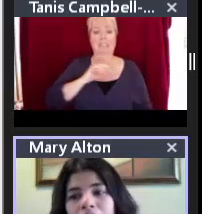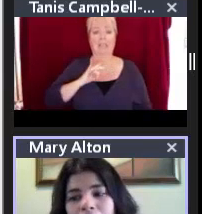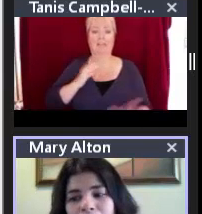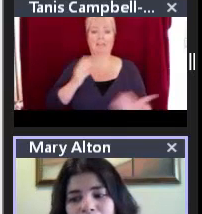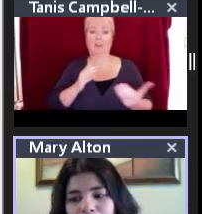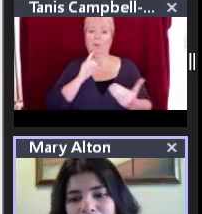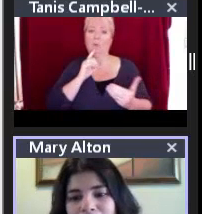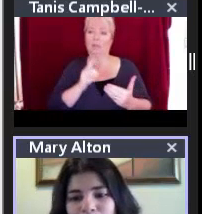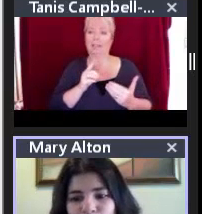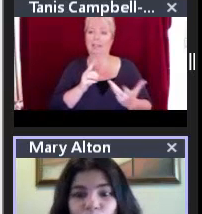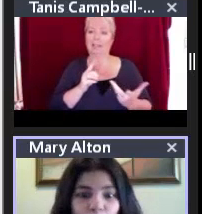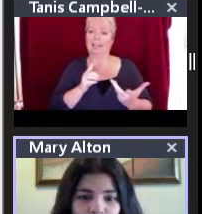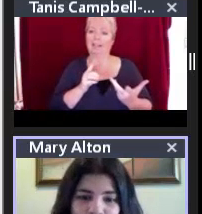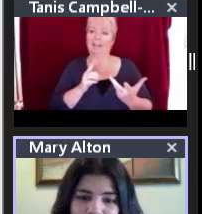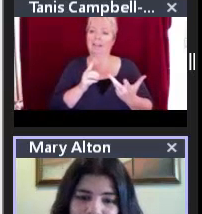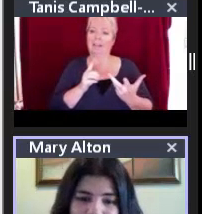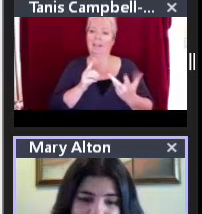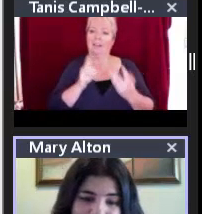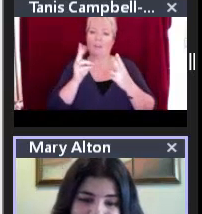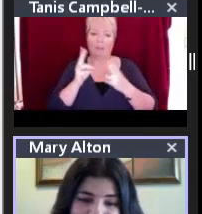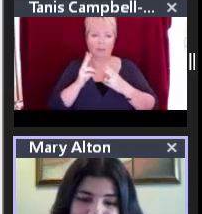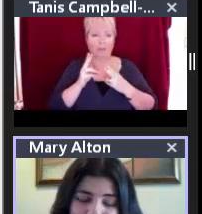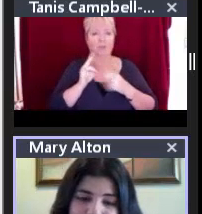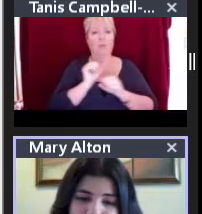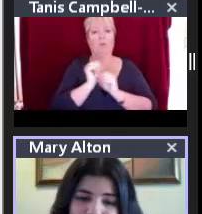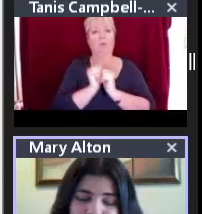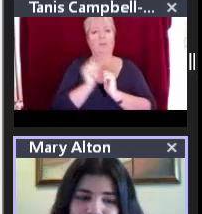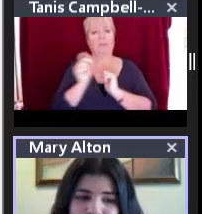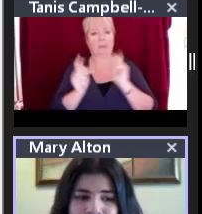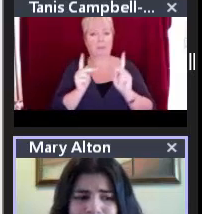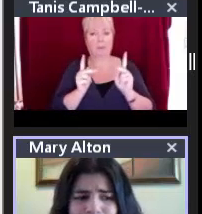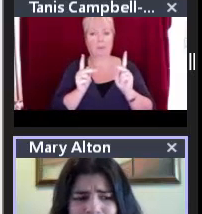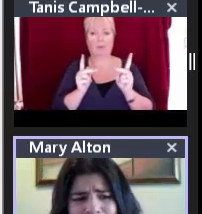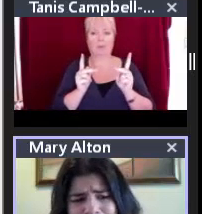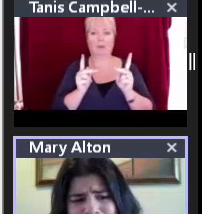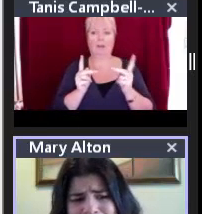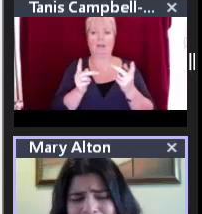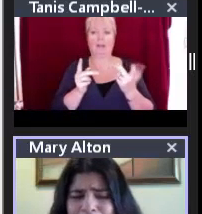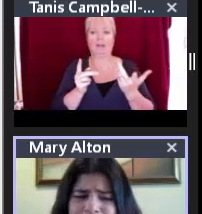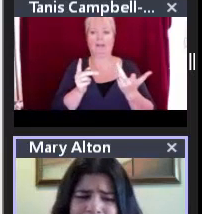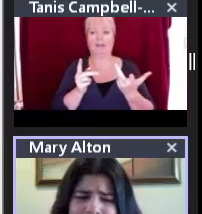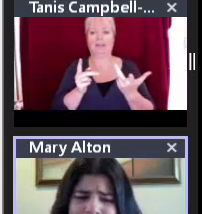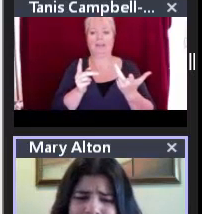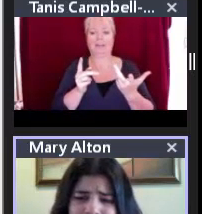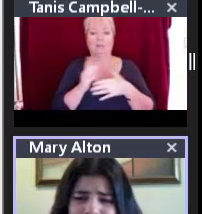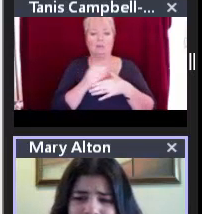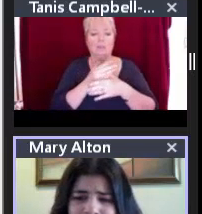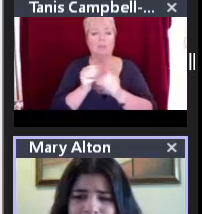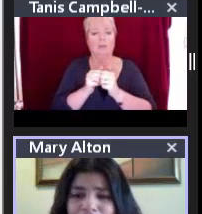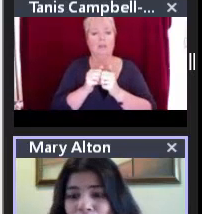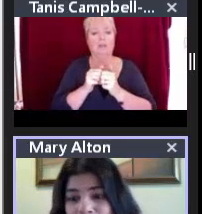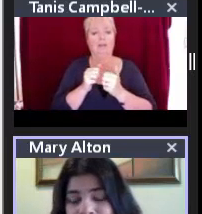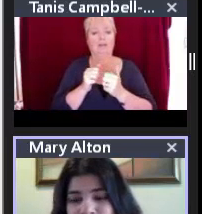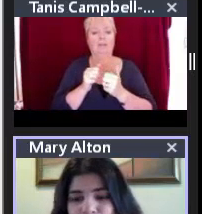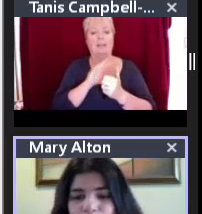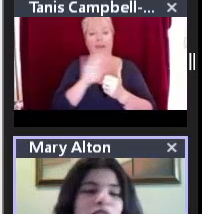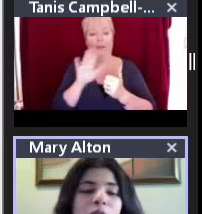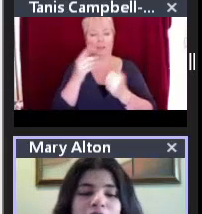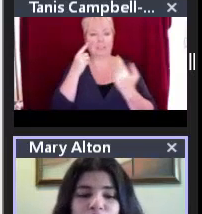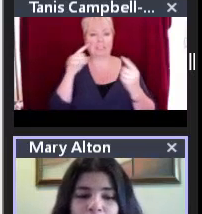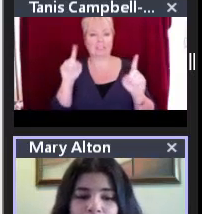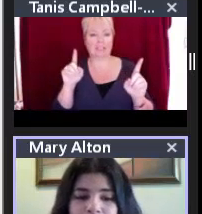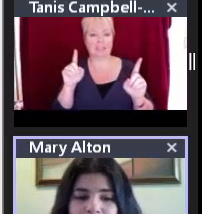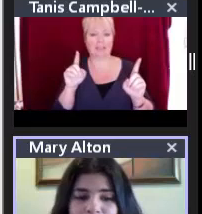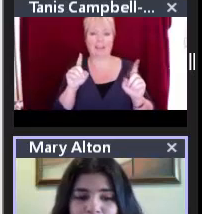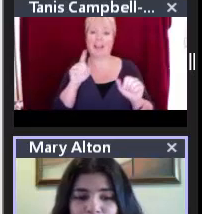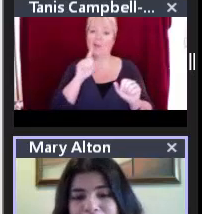programs, being able to work with them at the capacity that we do. And I think the fantastic thing that I love as part of